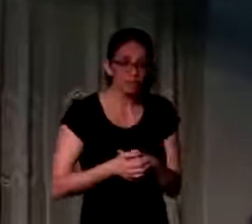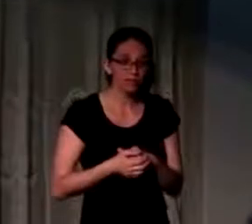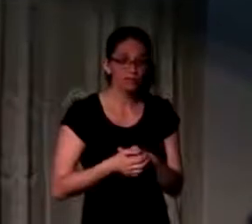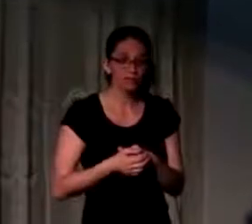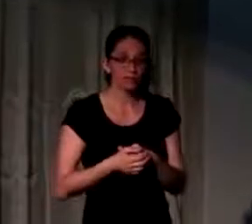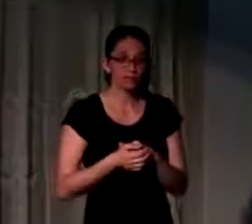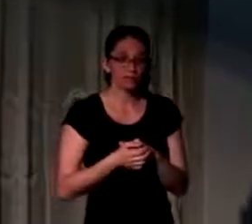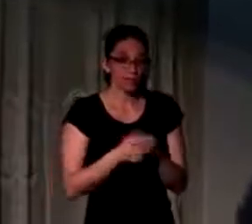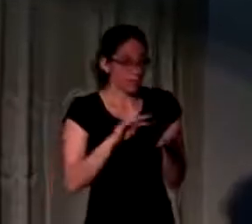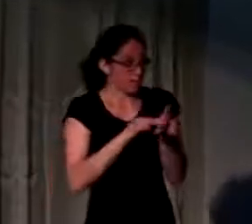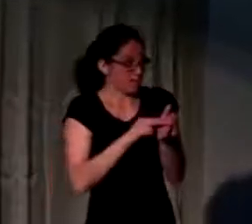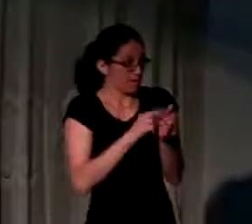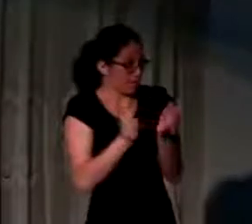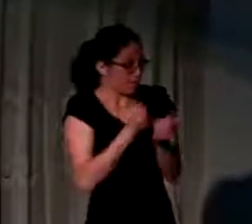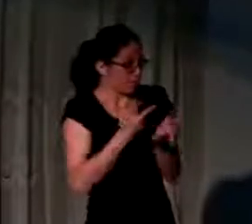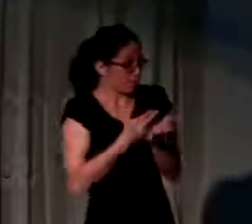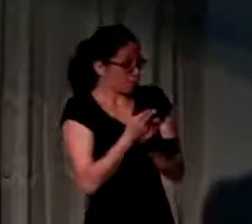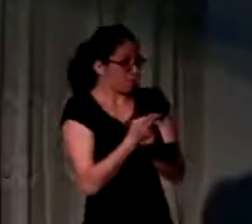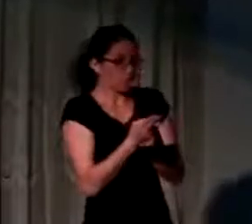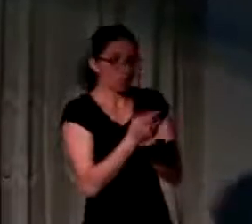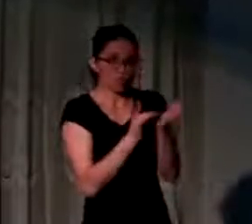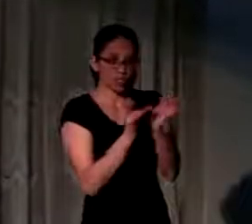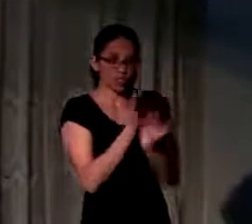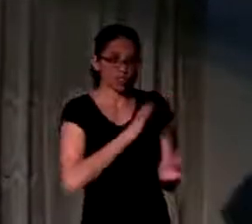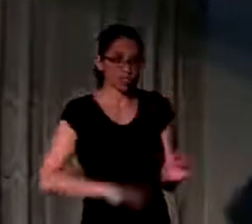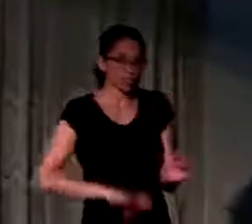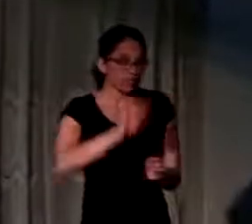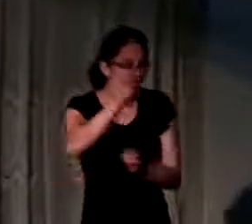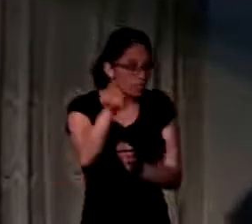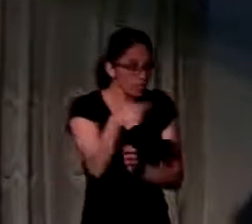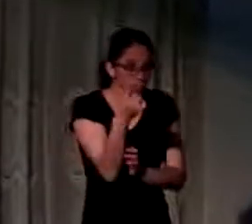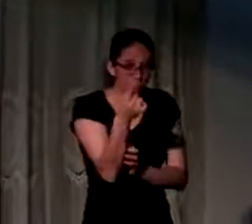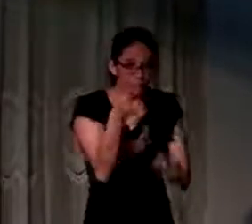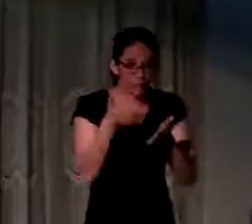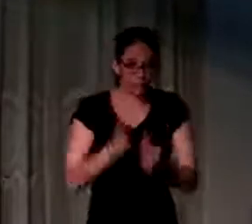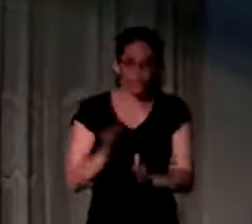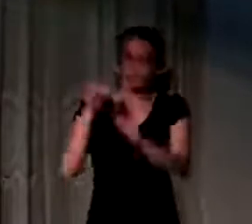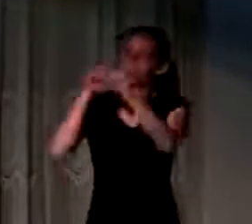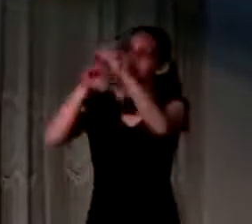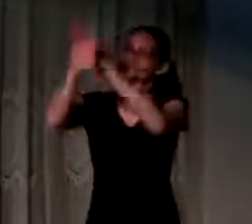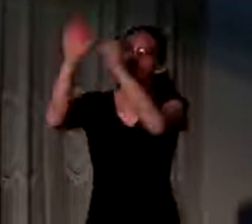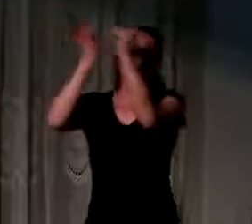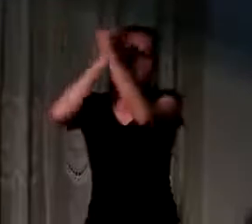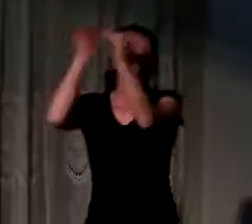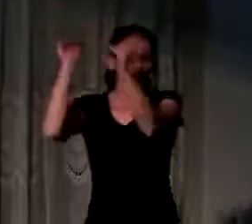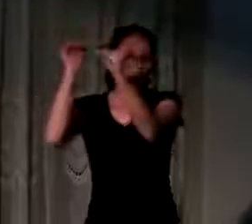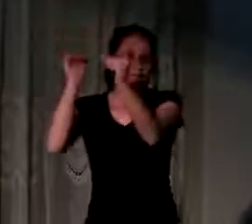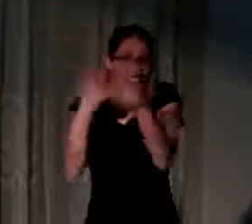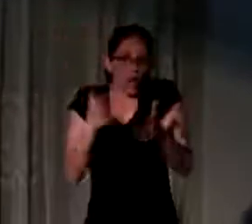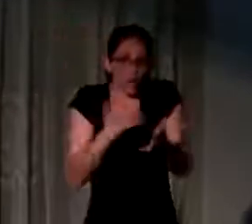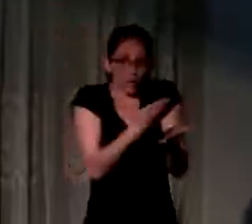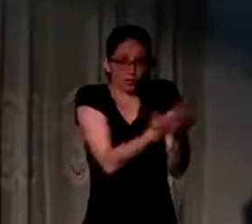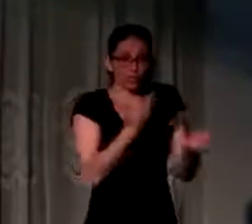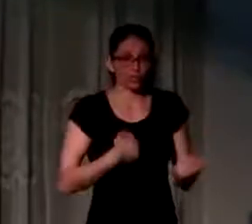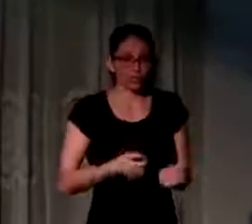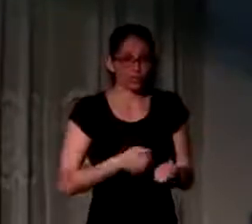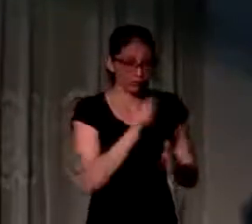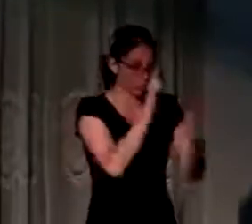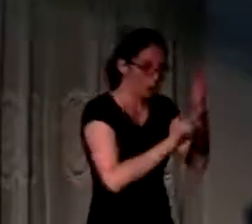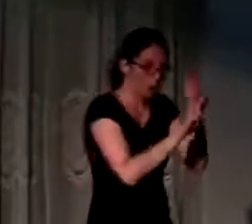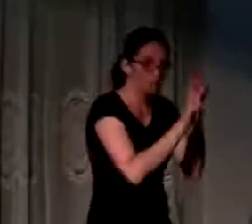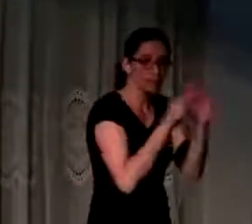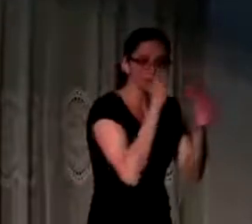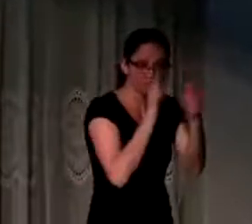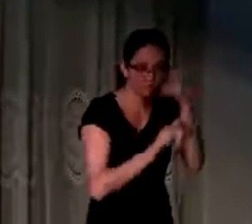It's all true. Jesus Christ is the only way to heaven. He proved it. Not only was it prophesied, it was proven.